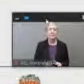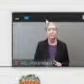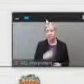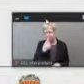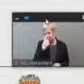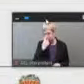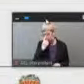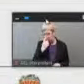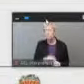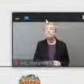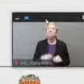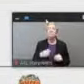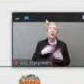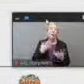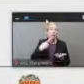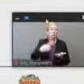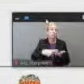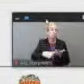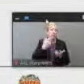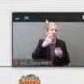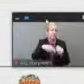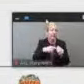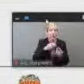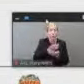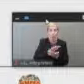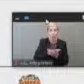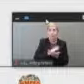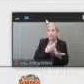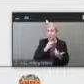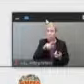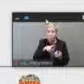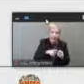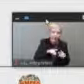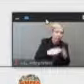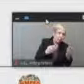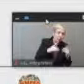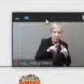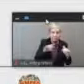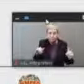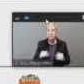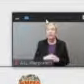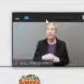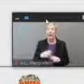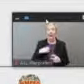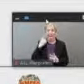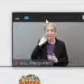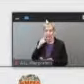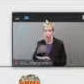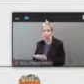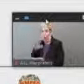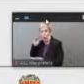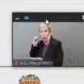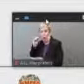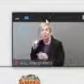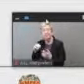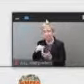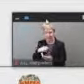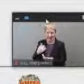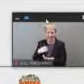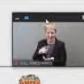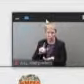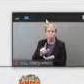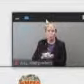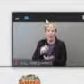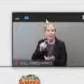You know, I wanted to mention a little bit about school reopening as well, and I just found out and had a chance to print a press release. So members